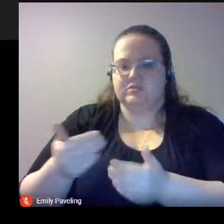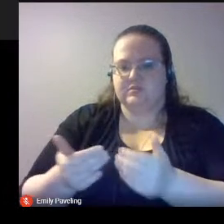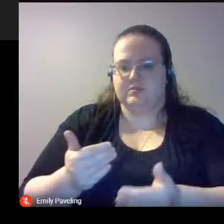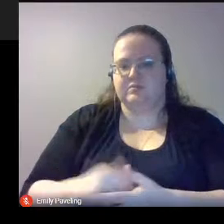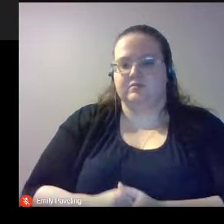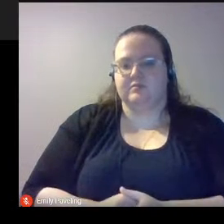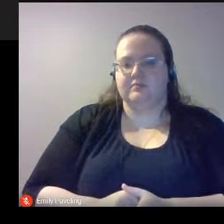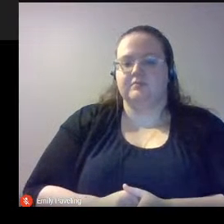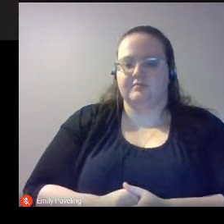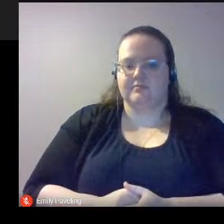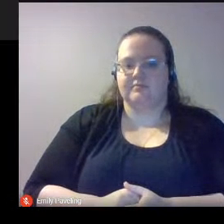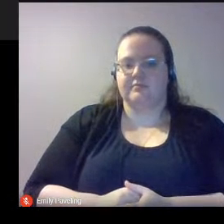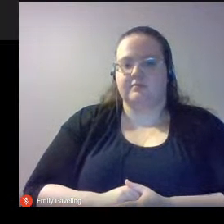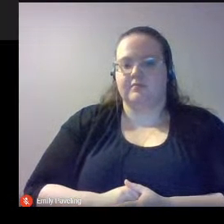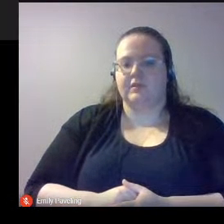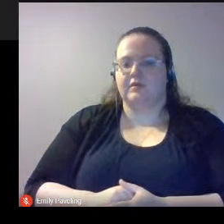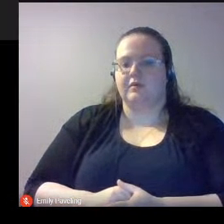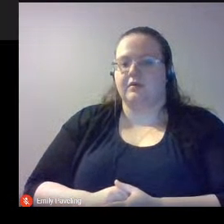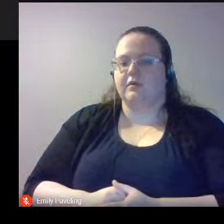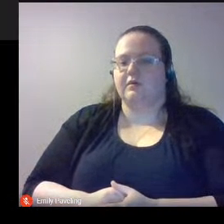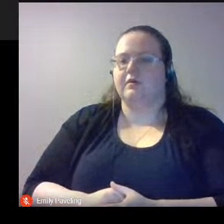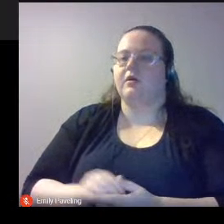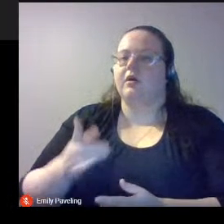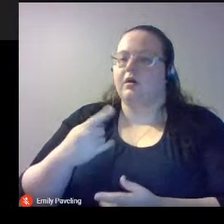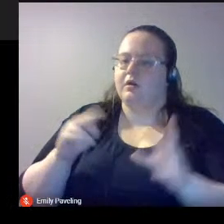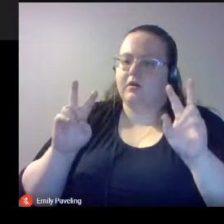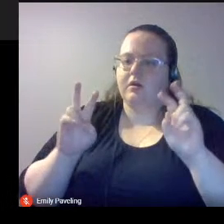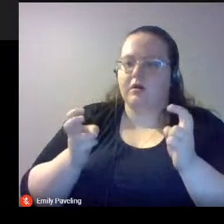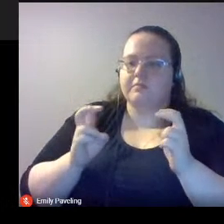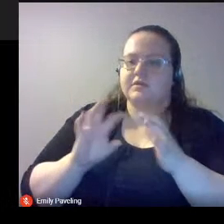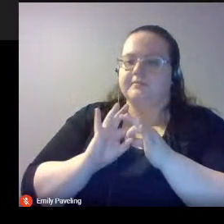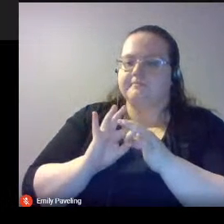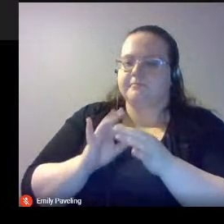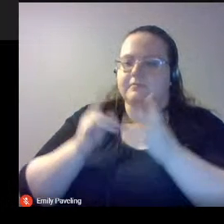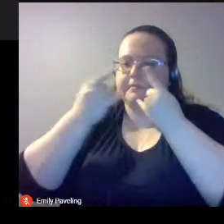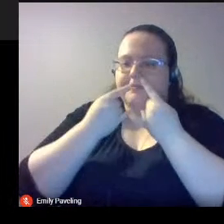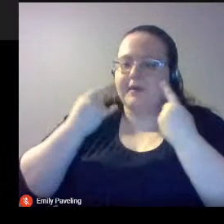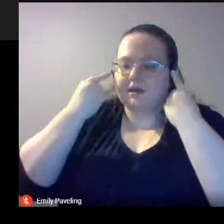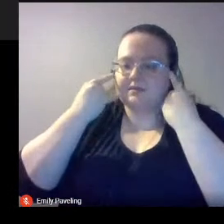Topics such as masks and face coverings and safety protocols will be